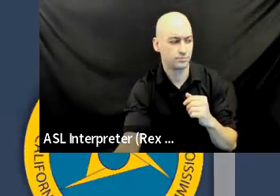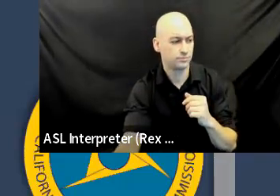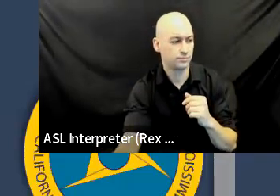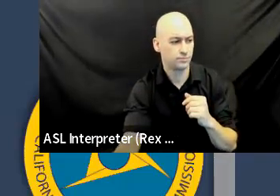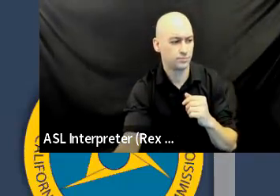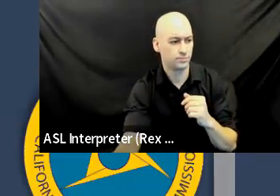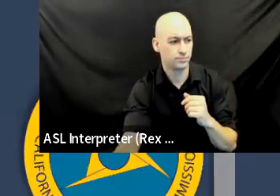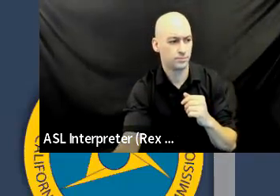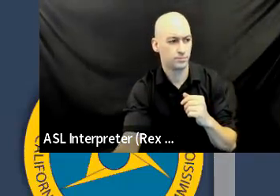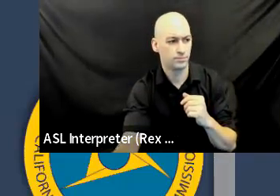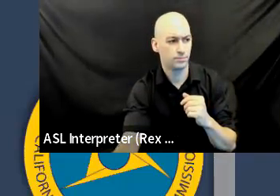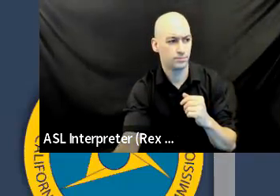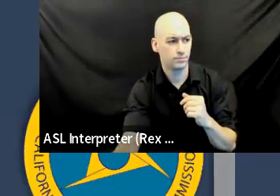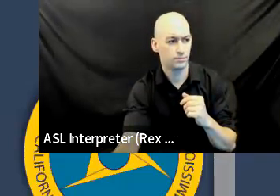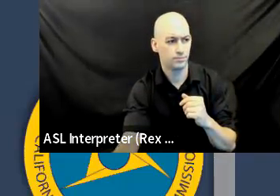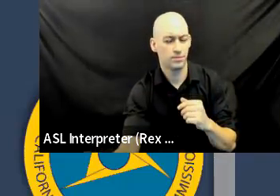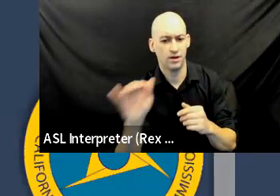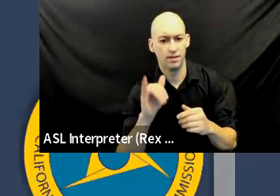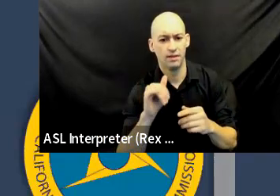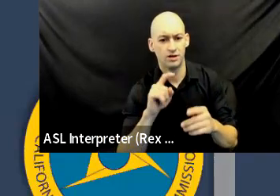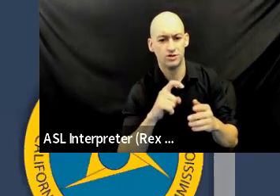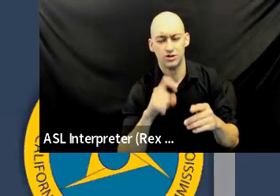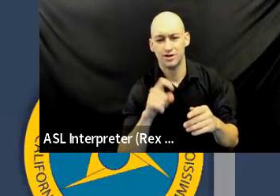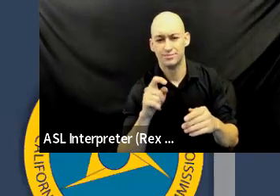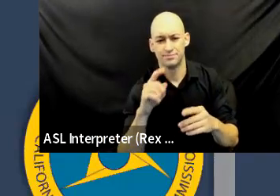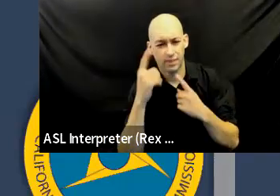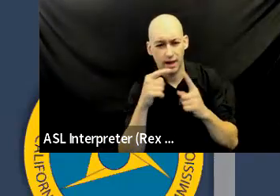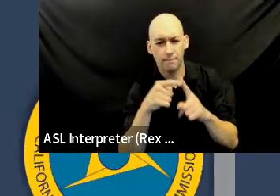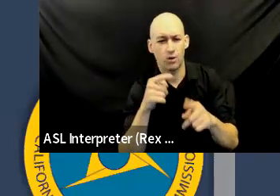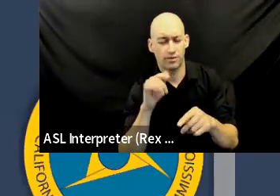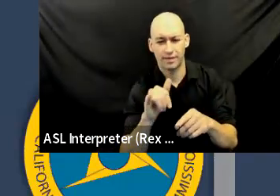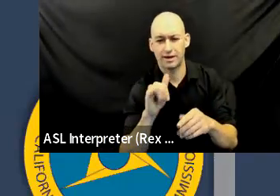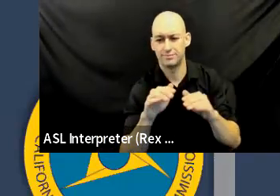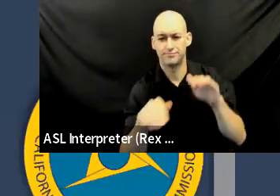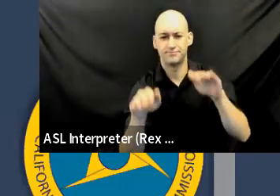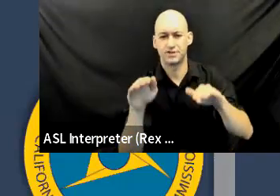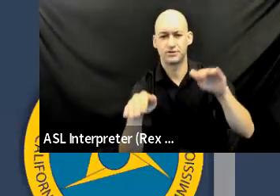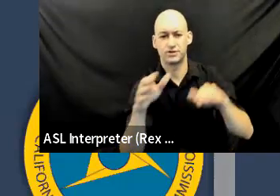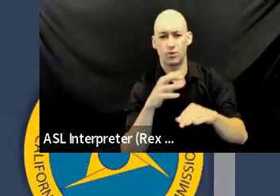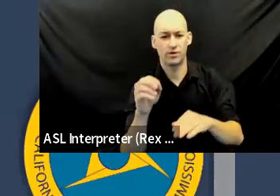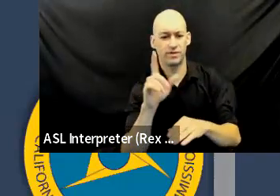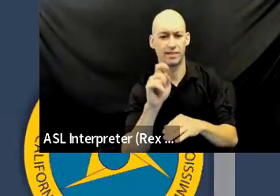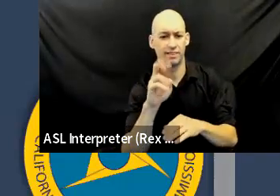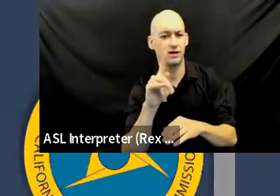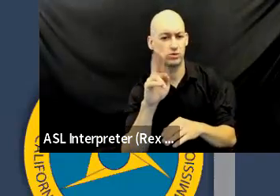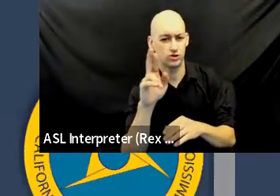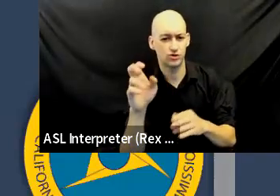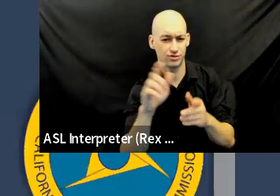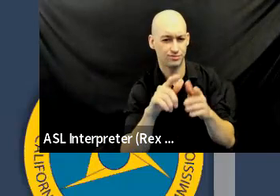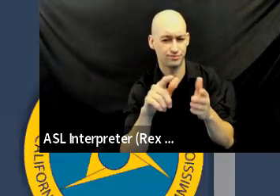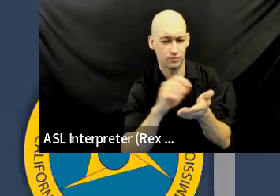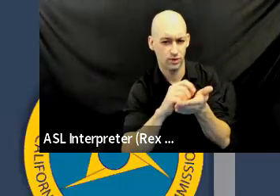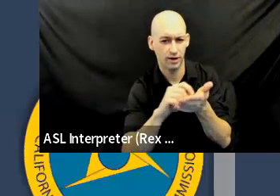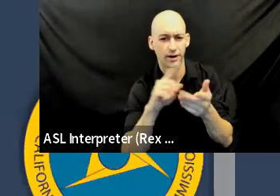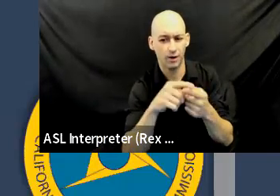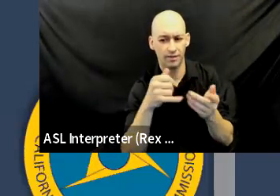the variation in expert literature on hydrogen capacity data. In summary, we recommend that staff include in